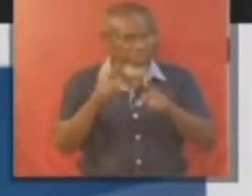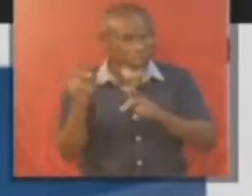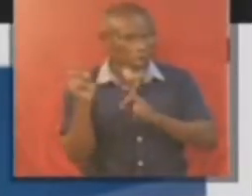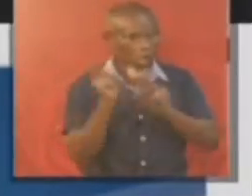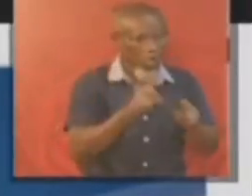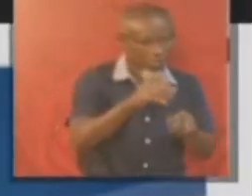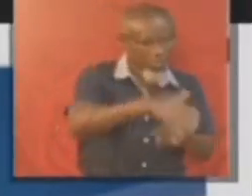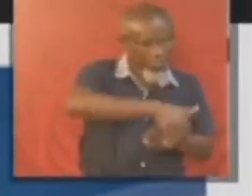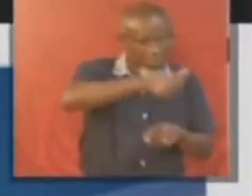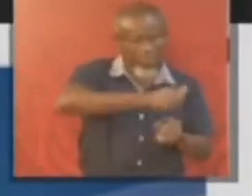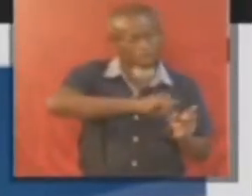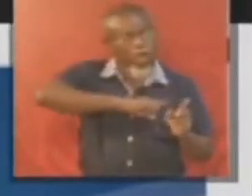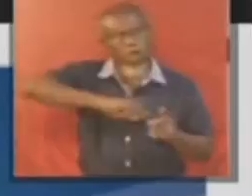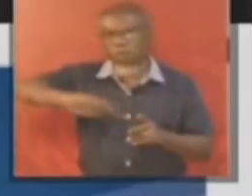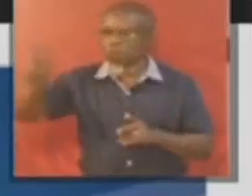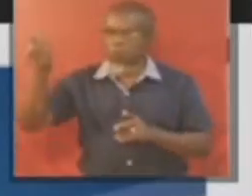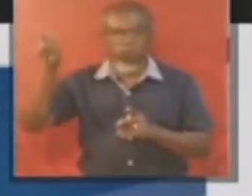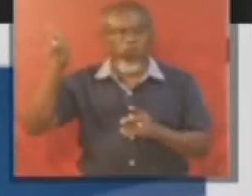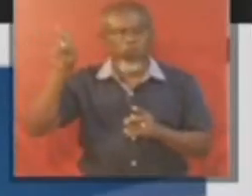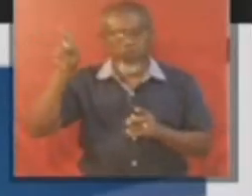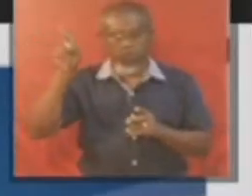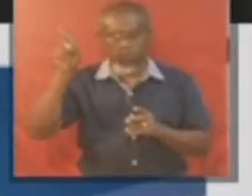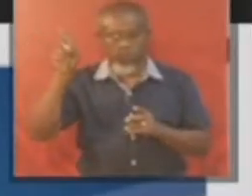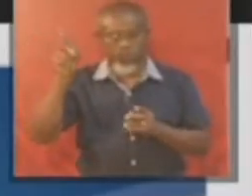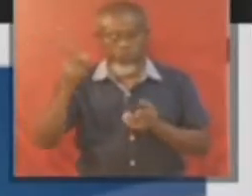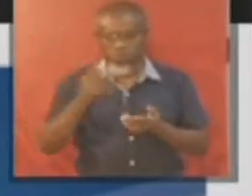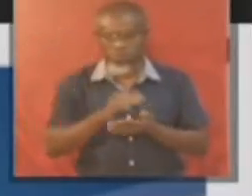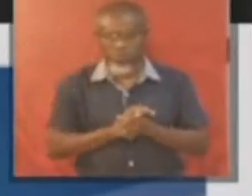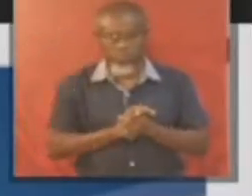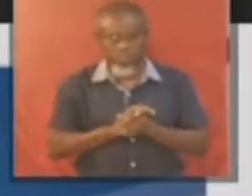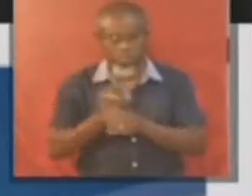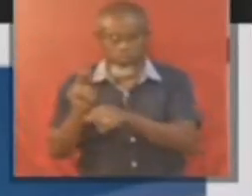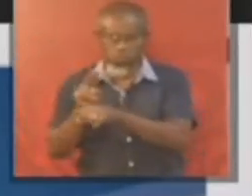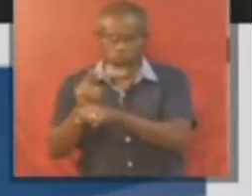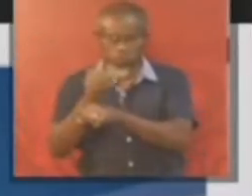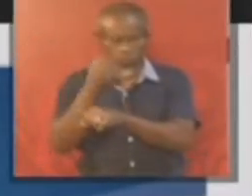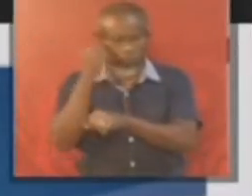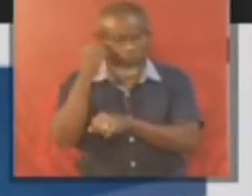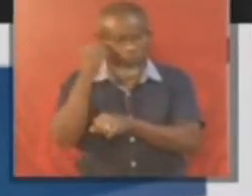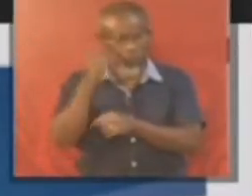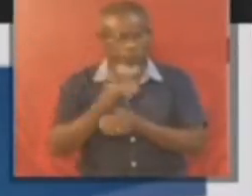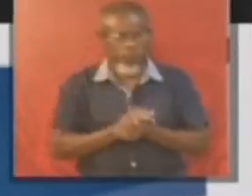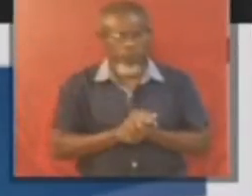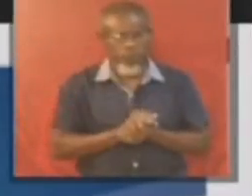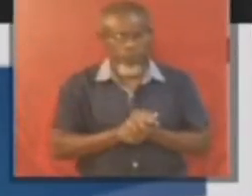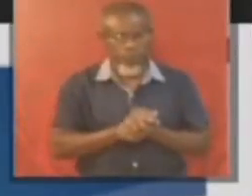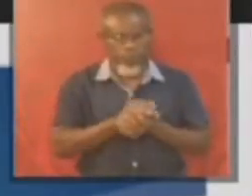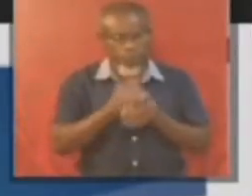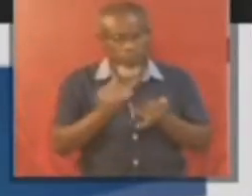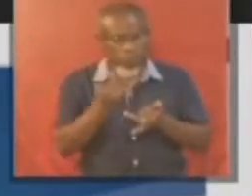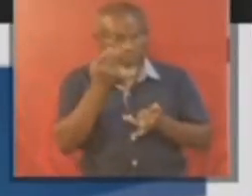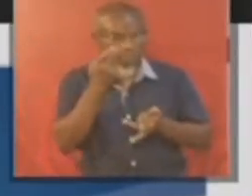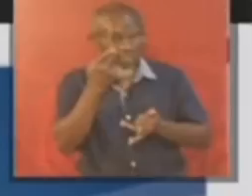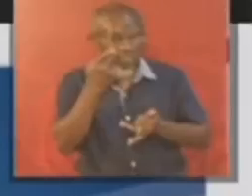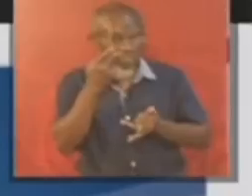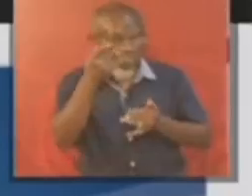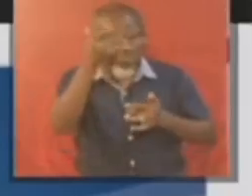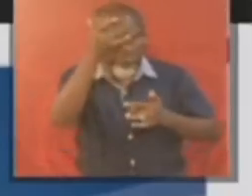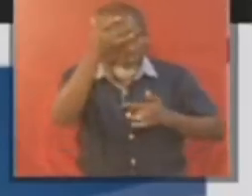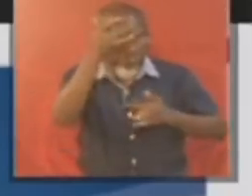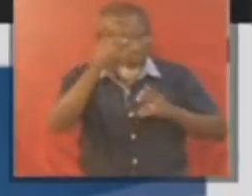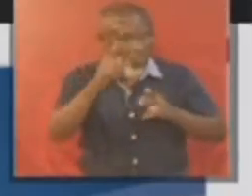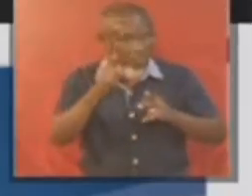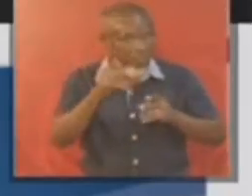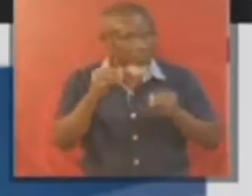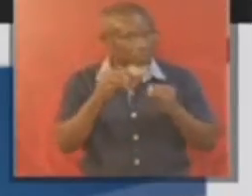Thus, we have a more motivated, self-aware patient and with a well-controlled patient.